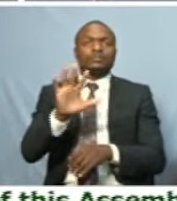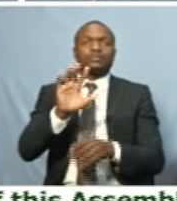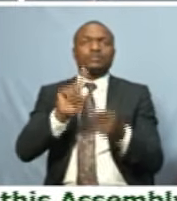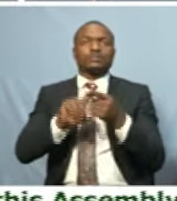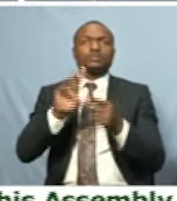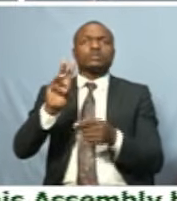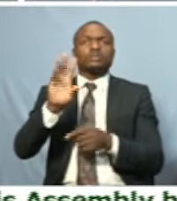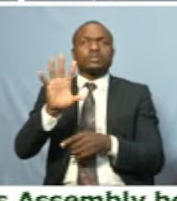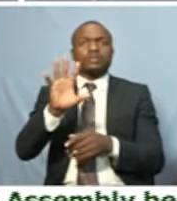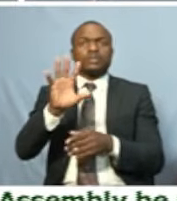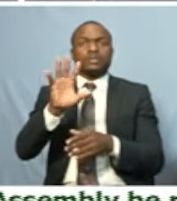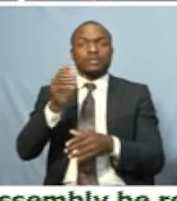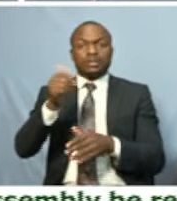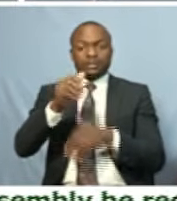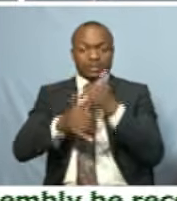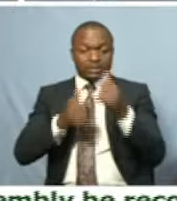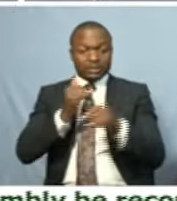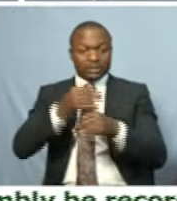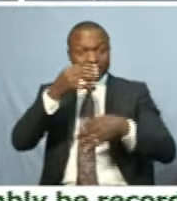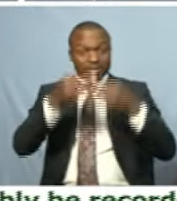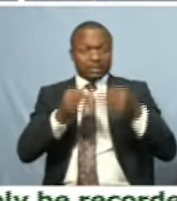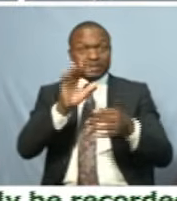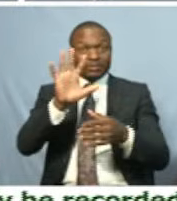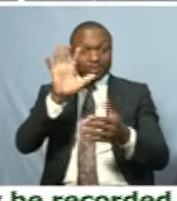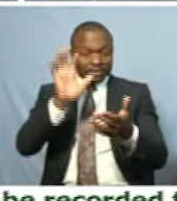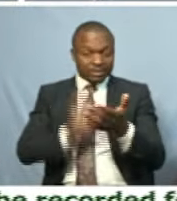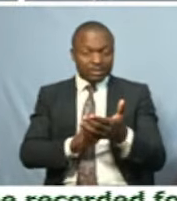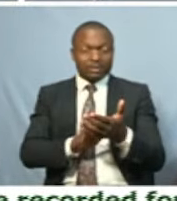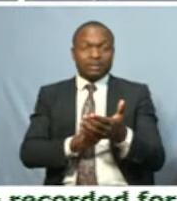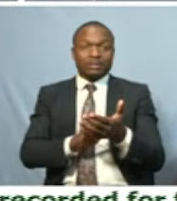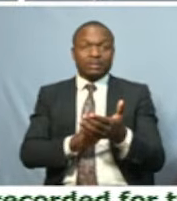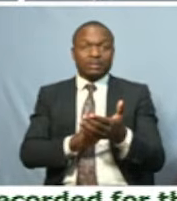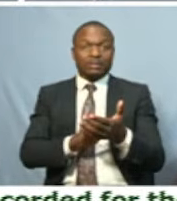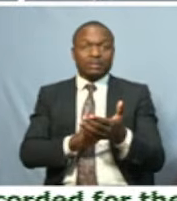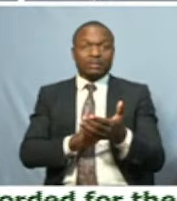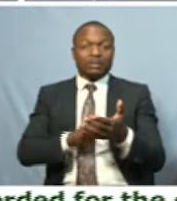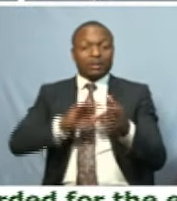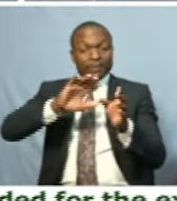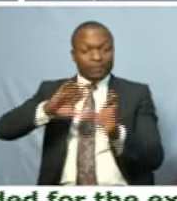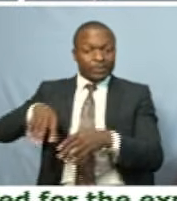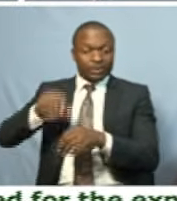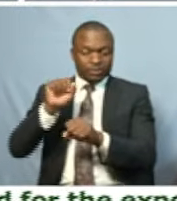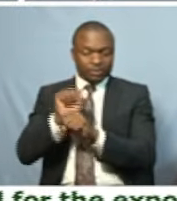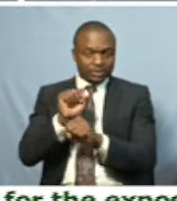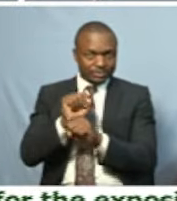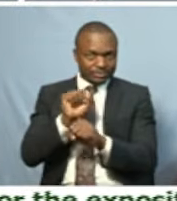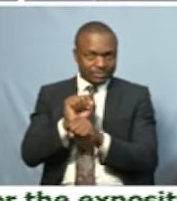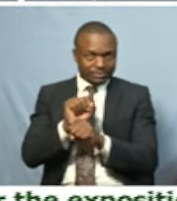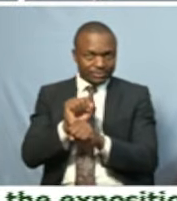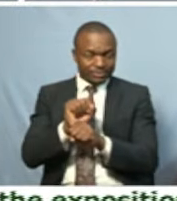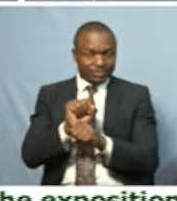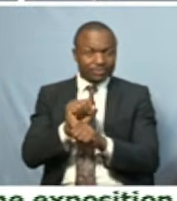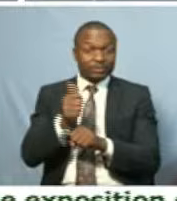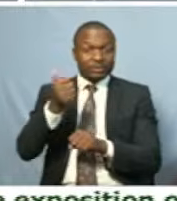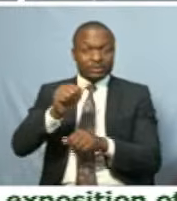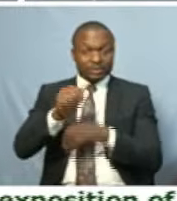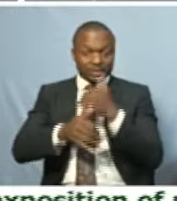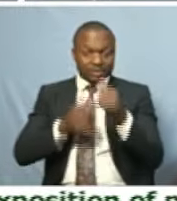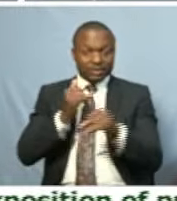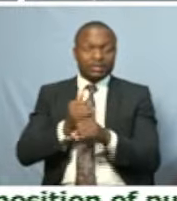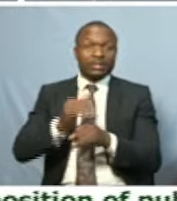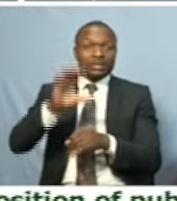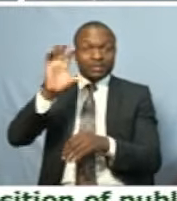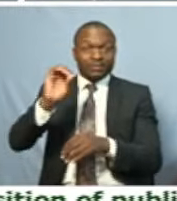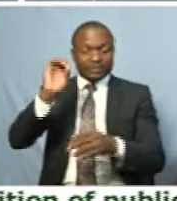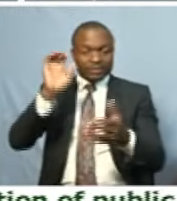these 10 years, if, for instance, 5,000 are being offloaded from the job market, for 10 years it was 50,000.